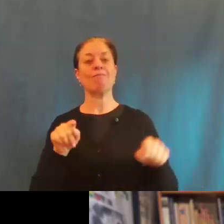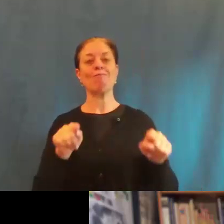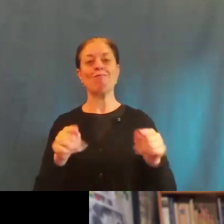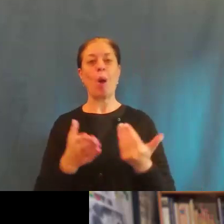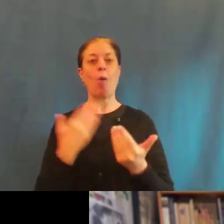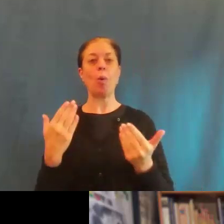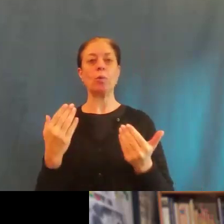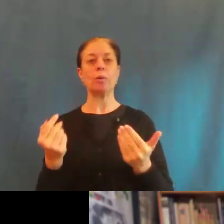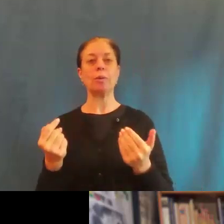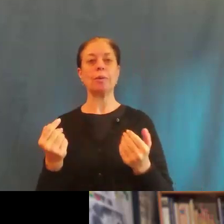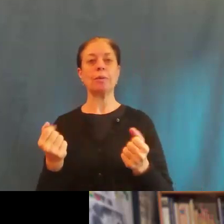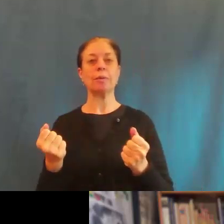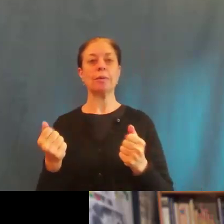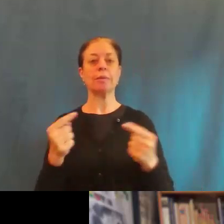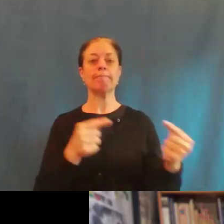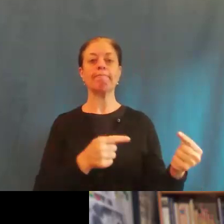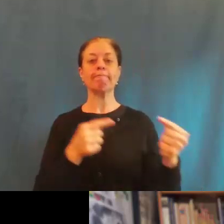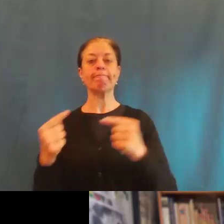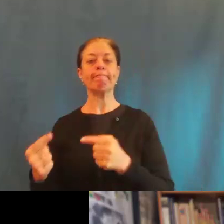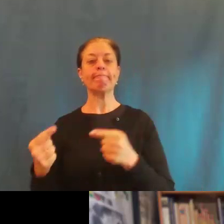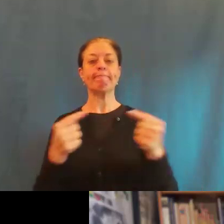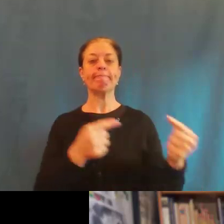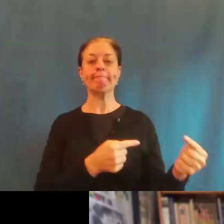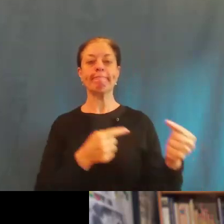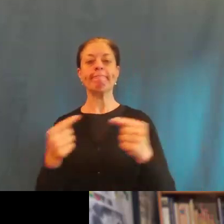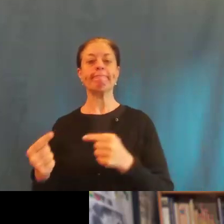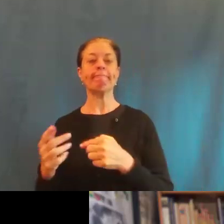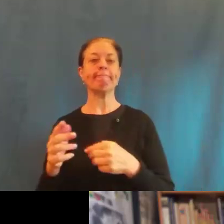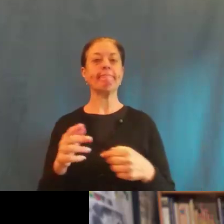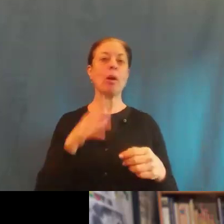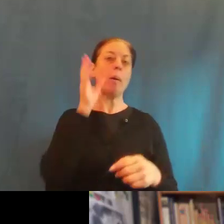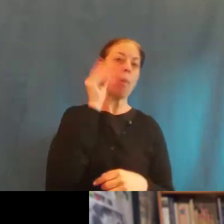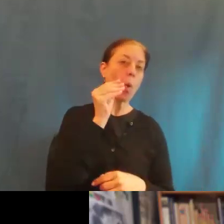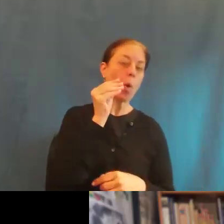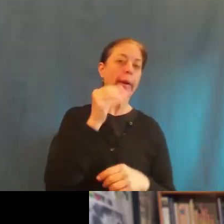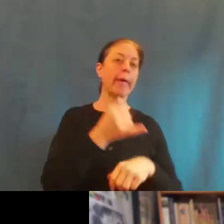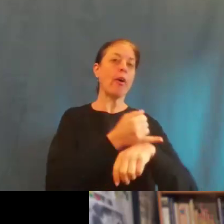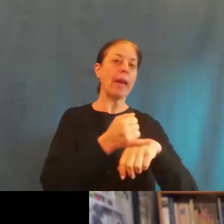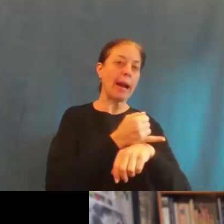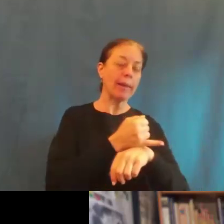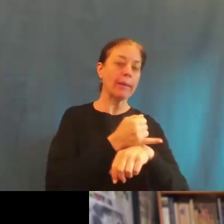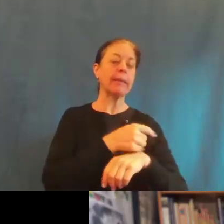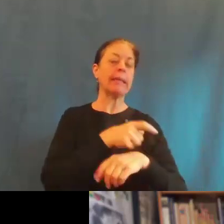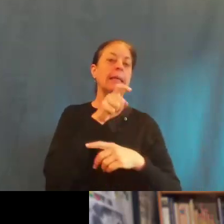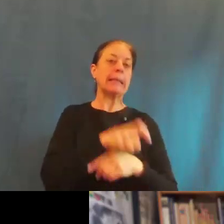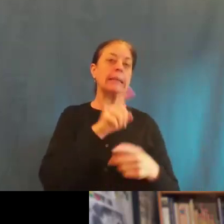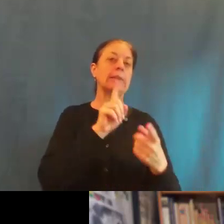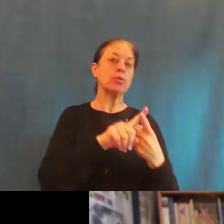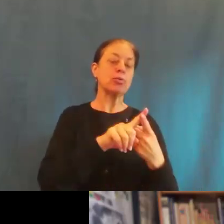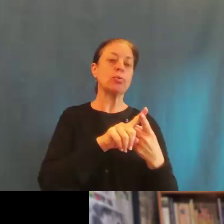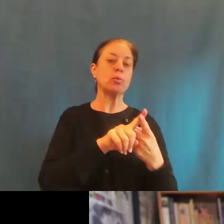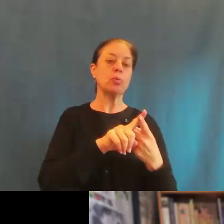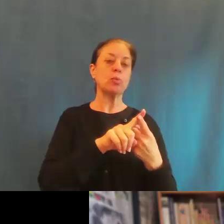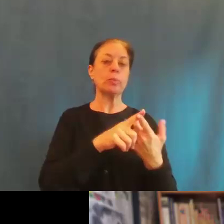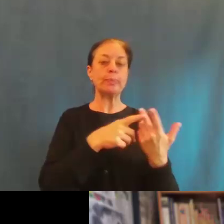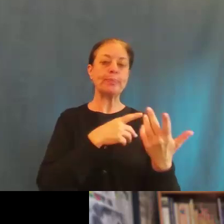at an inverse of each other here. We've got the boy on the island who needs to kind of get in touch